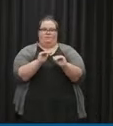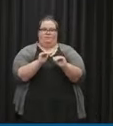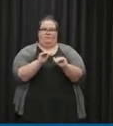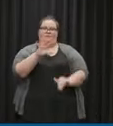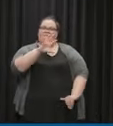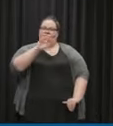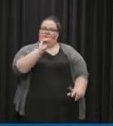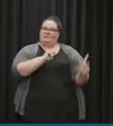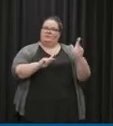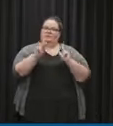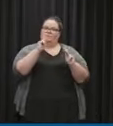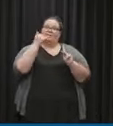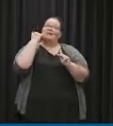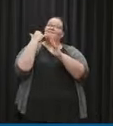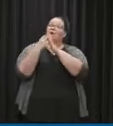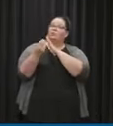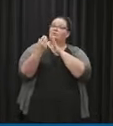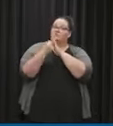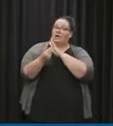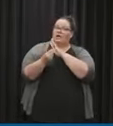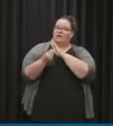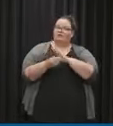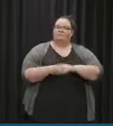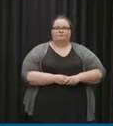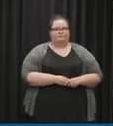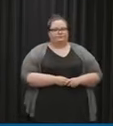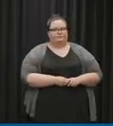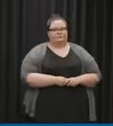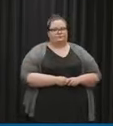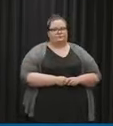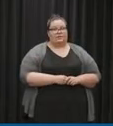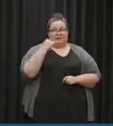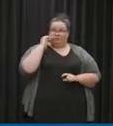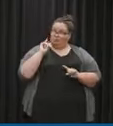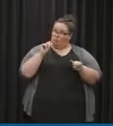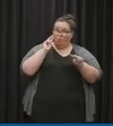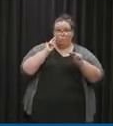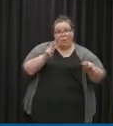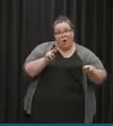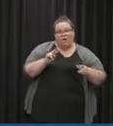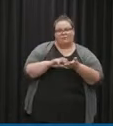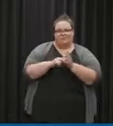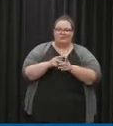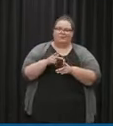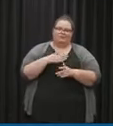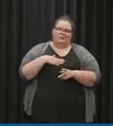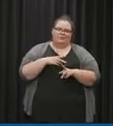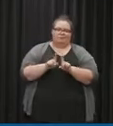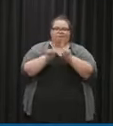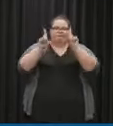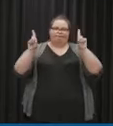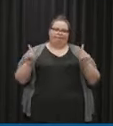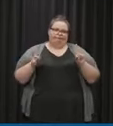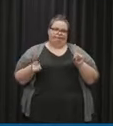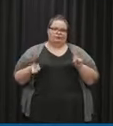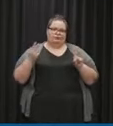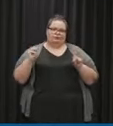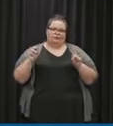50 people for outdoor settings, and spectators should maintain a physical distance of 2 meters.